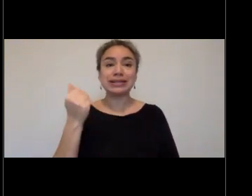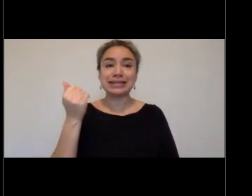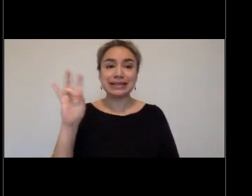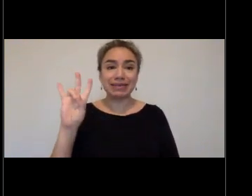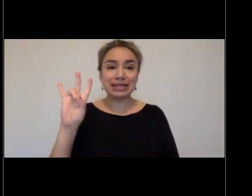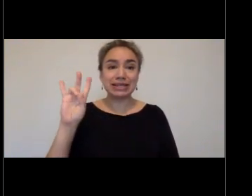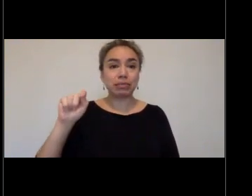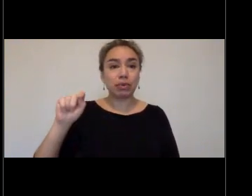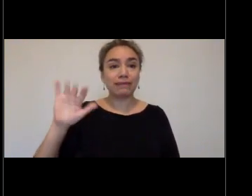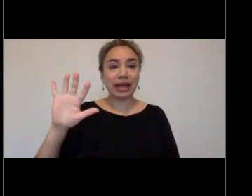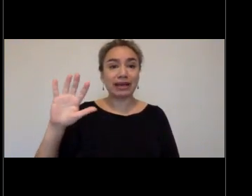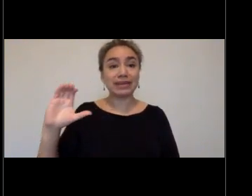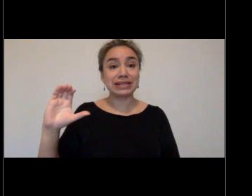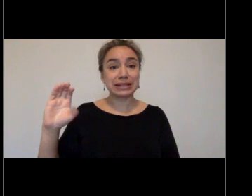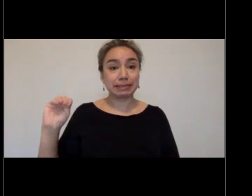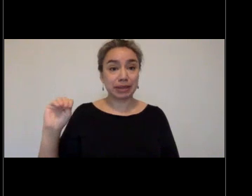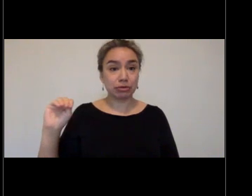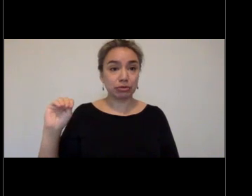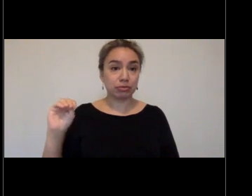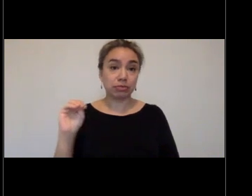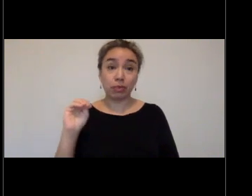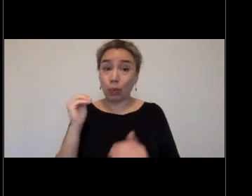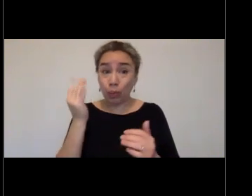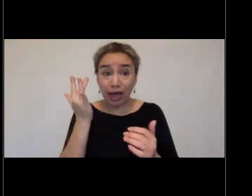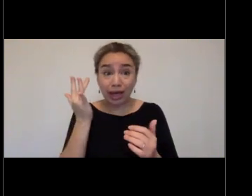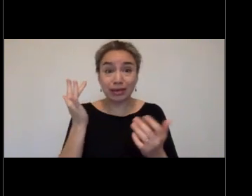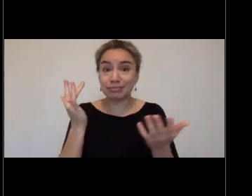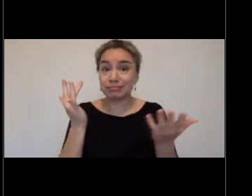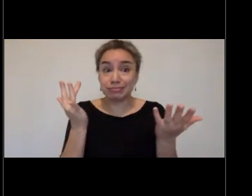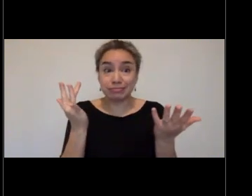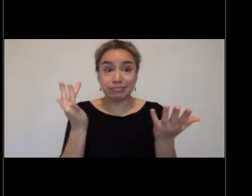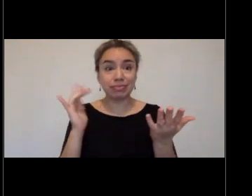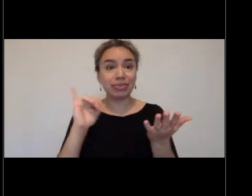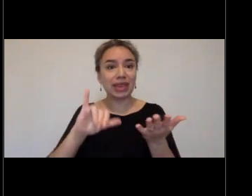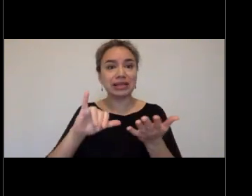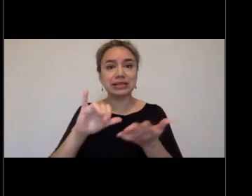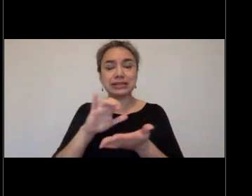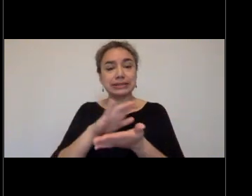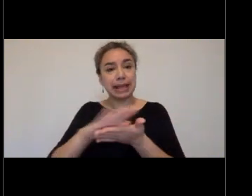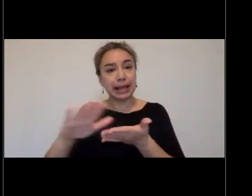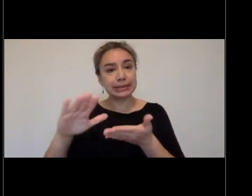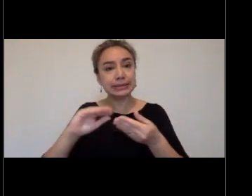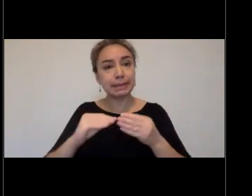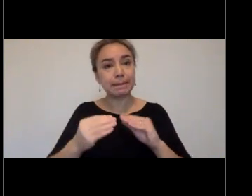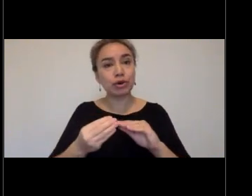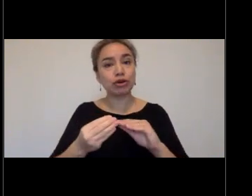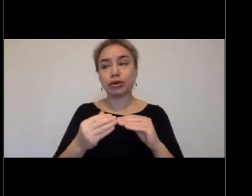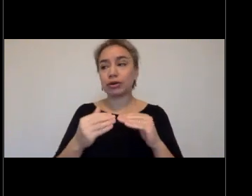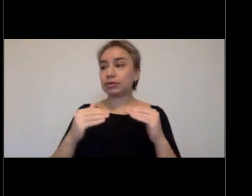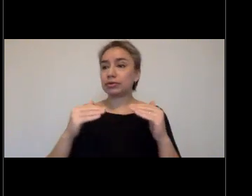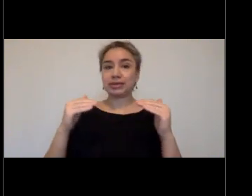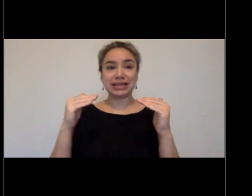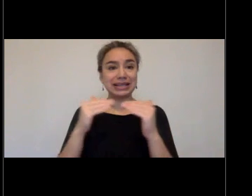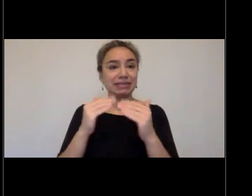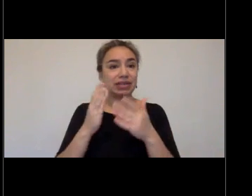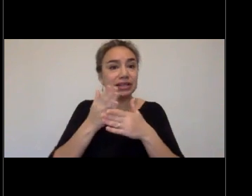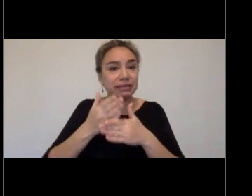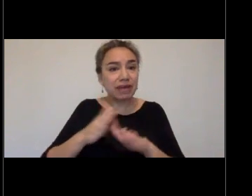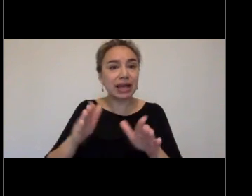is ostensibly because it is a nice number that evenly divides into the speed of